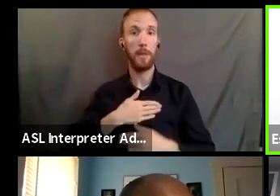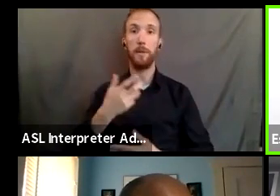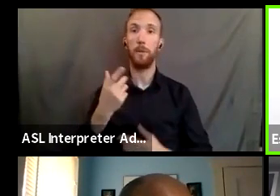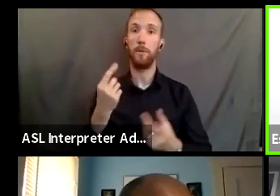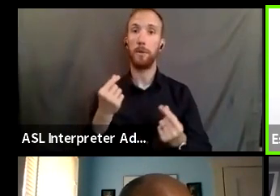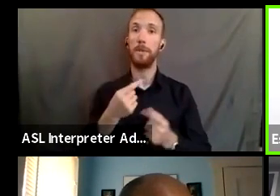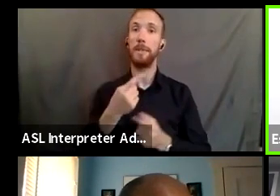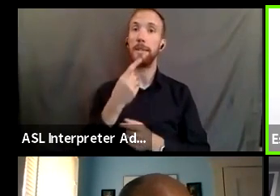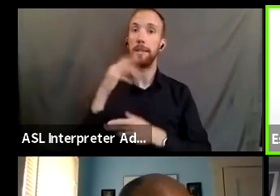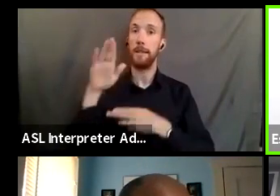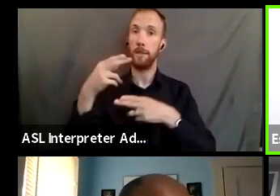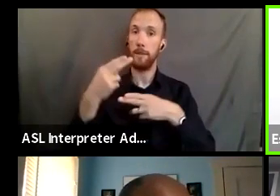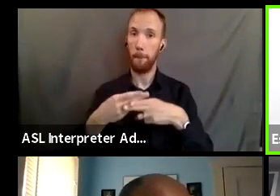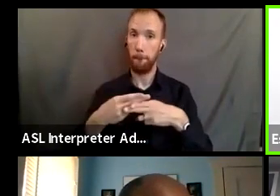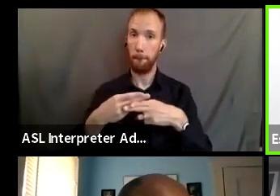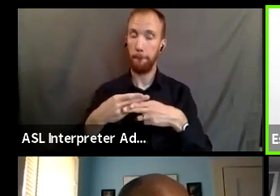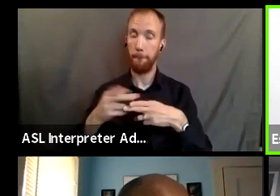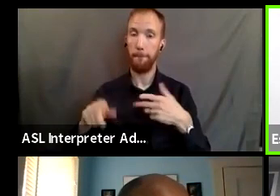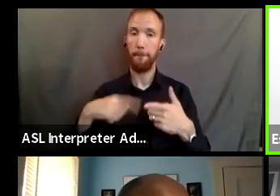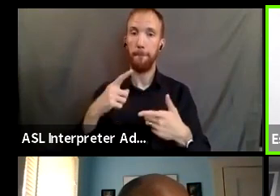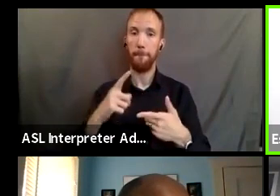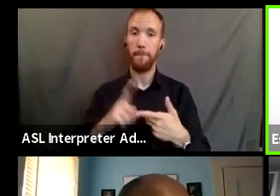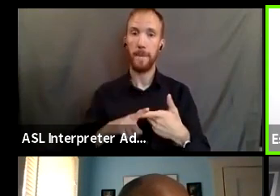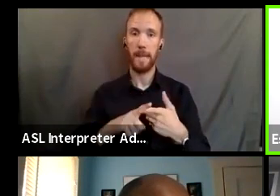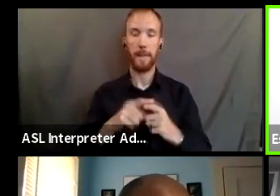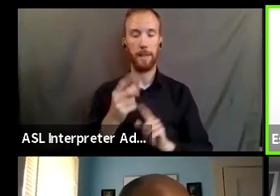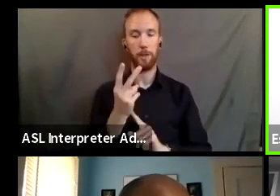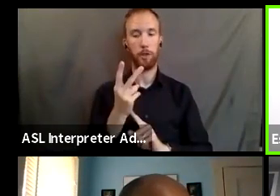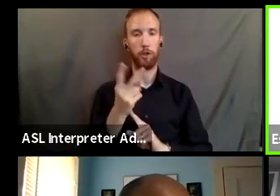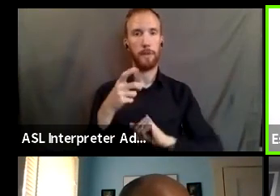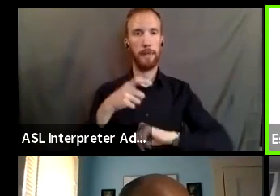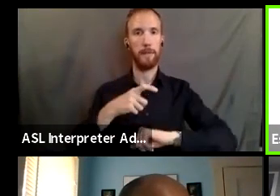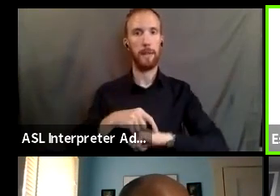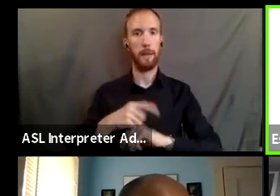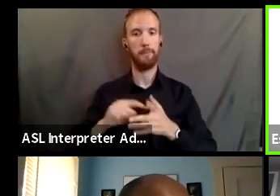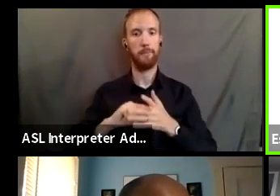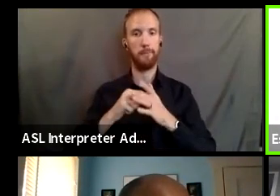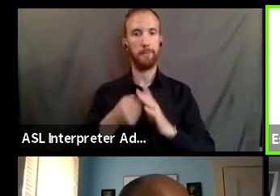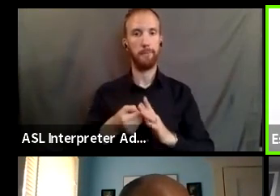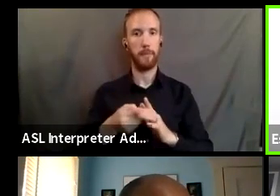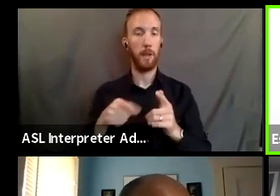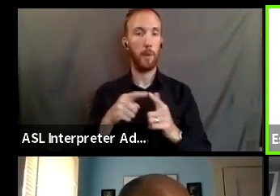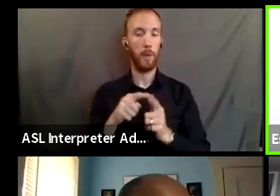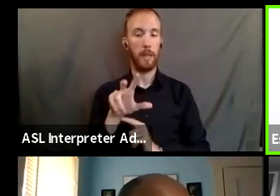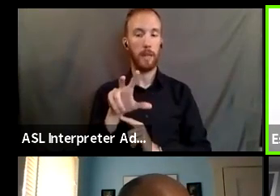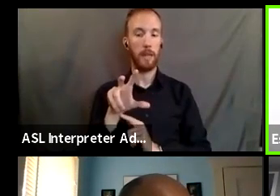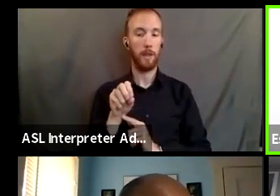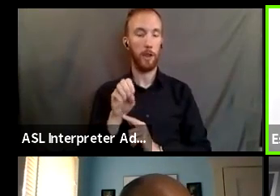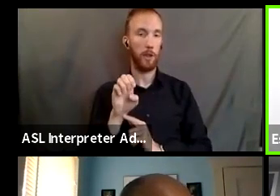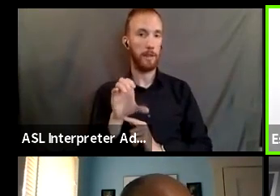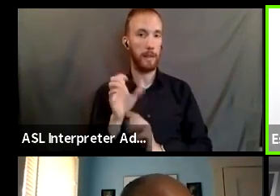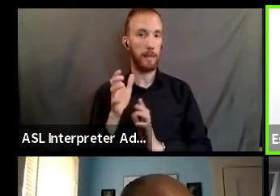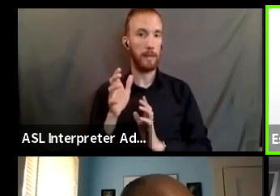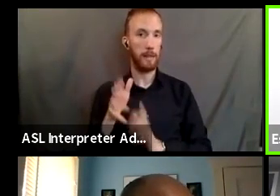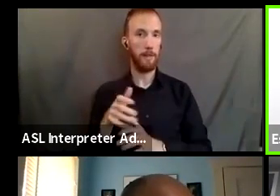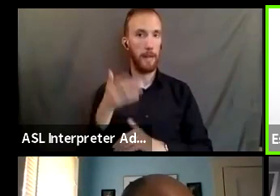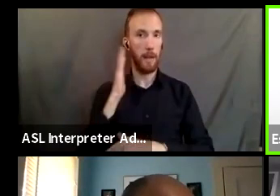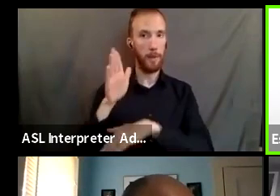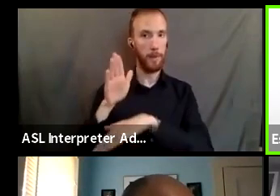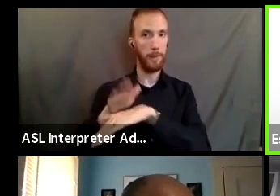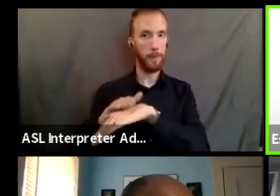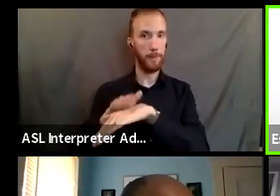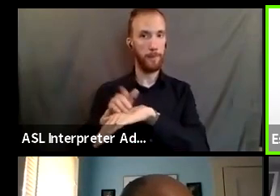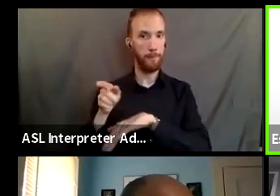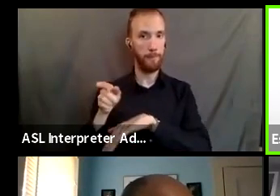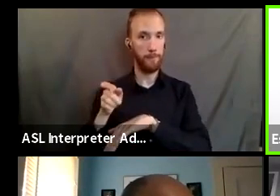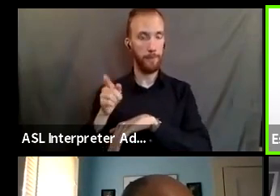the record and then the two minute timer will start when there are 30 seconds remaining i will inform you so that